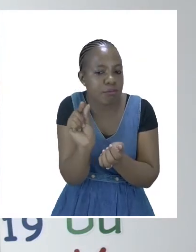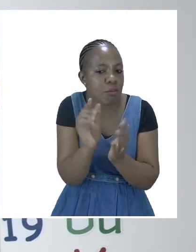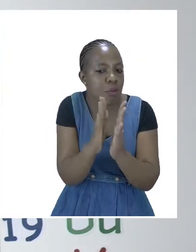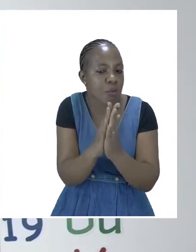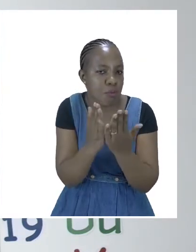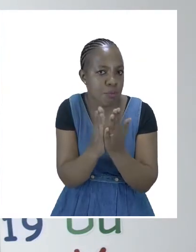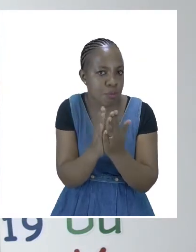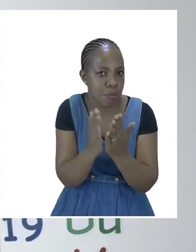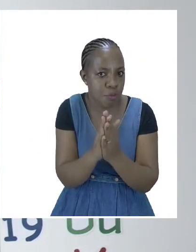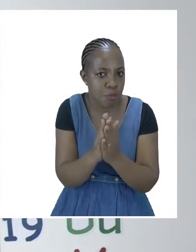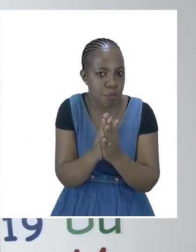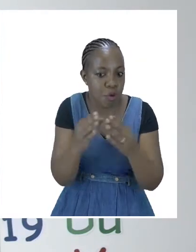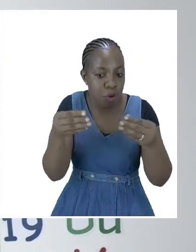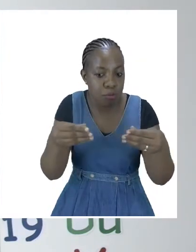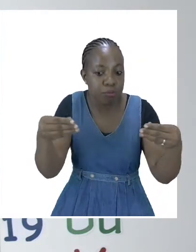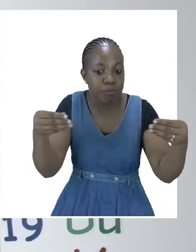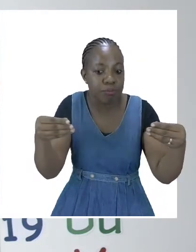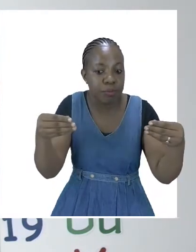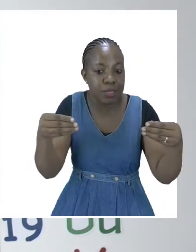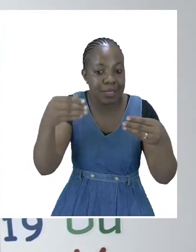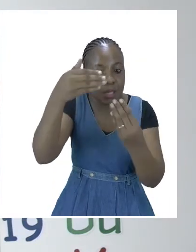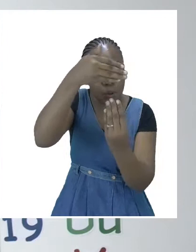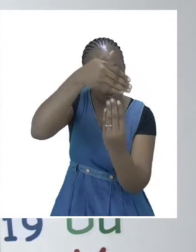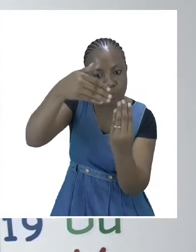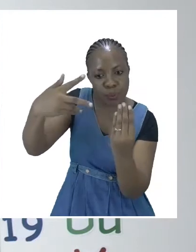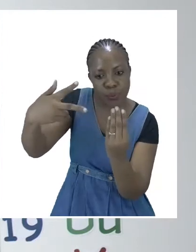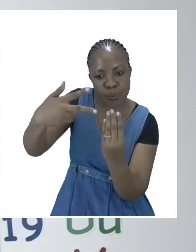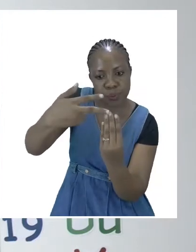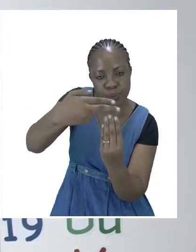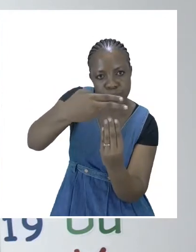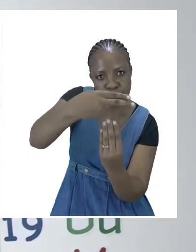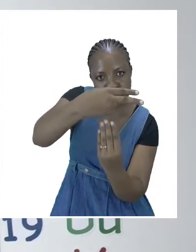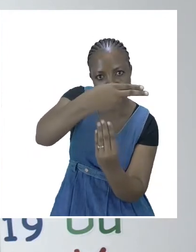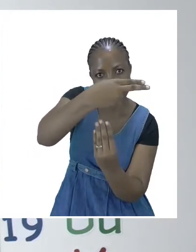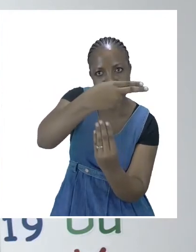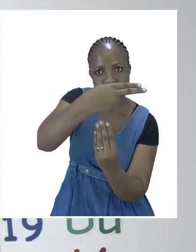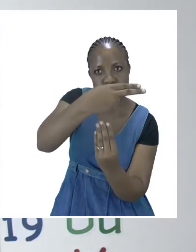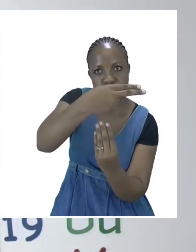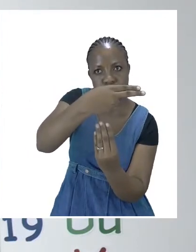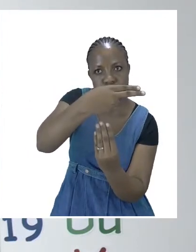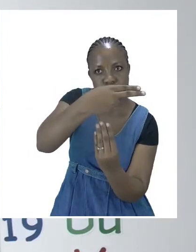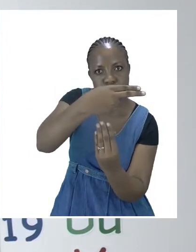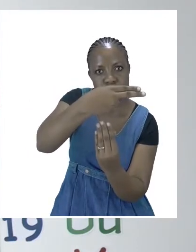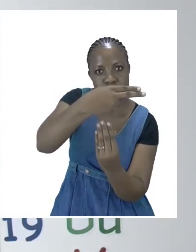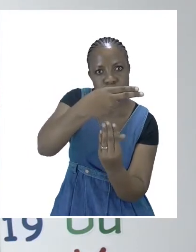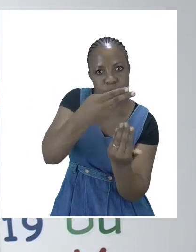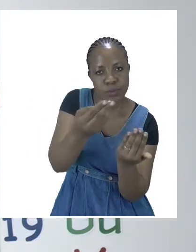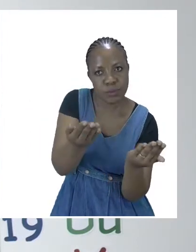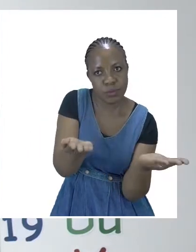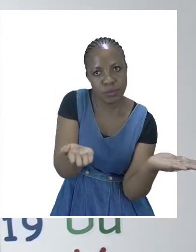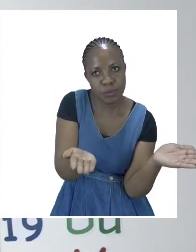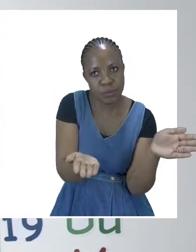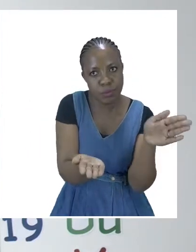booklet. Please cut the top of the lesson booklet with a pair of scissors and fold